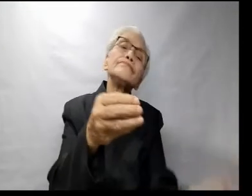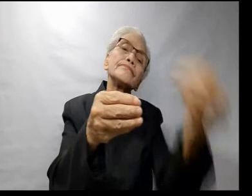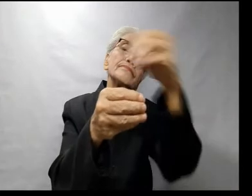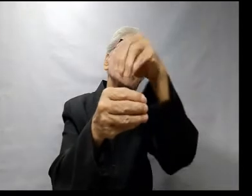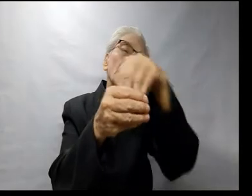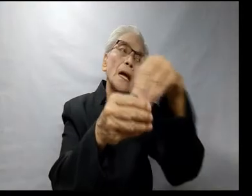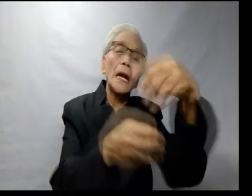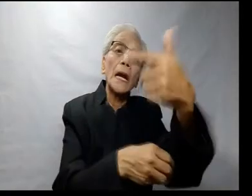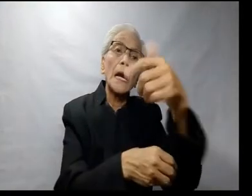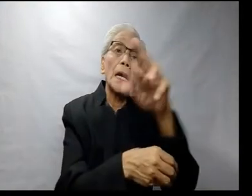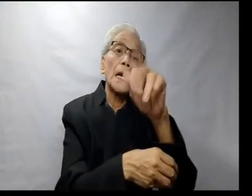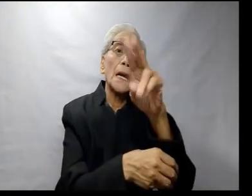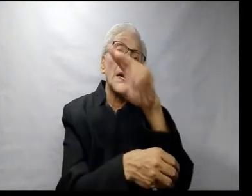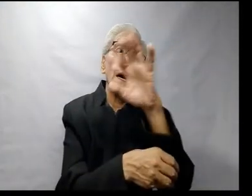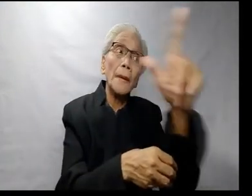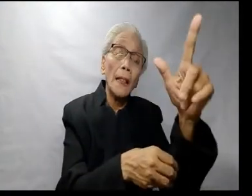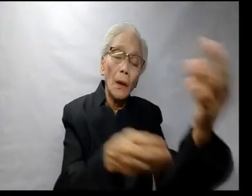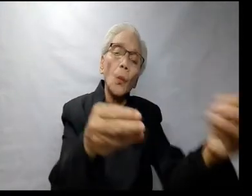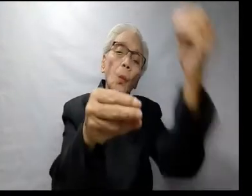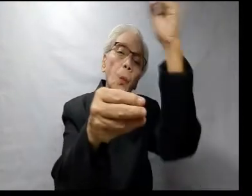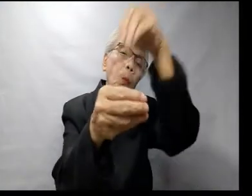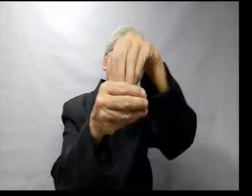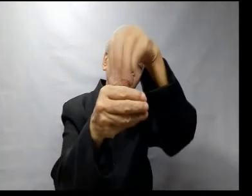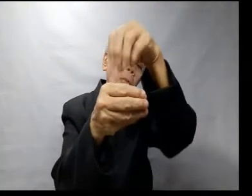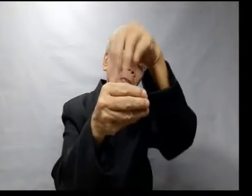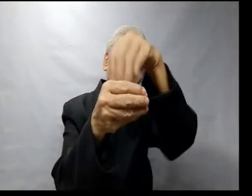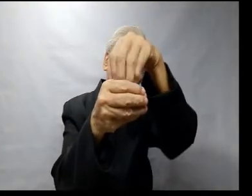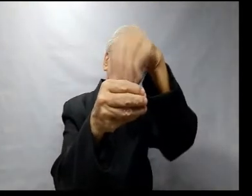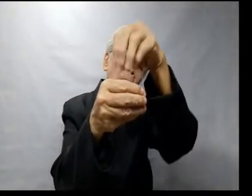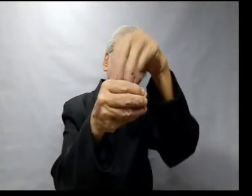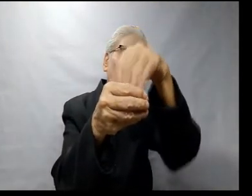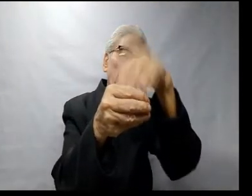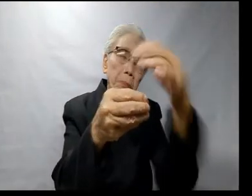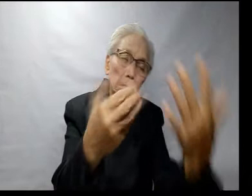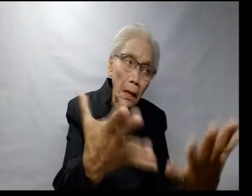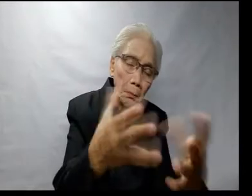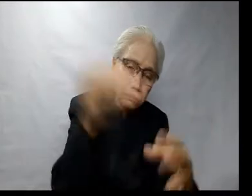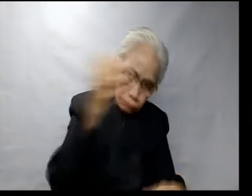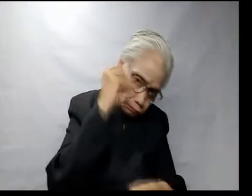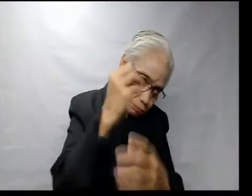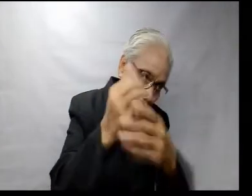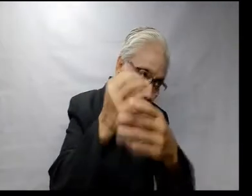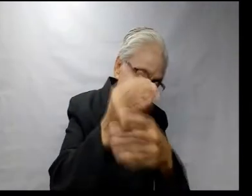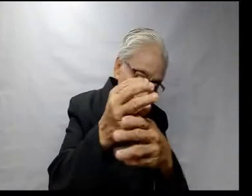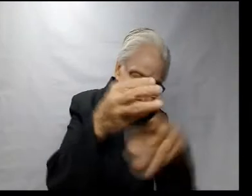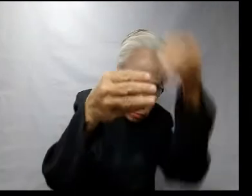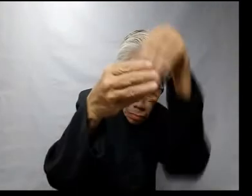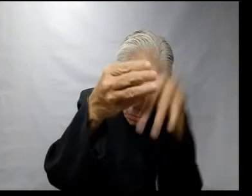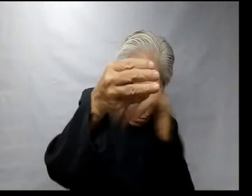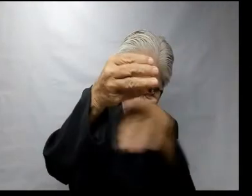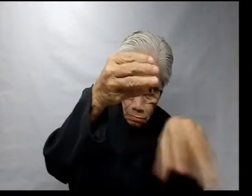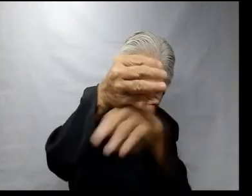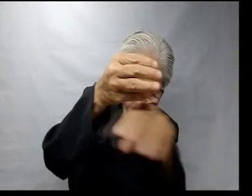he placed gravel in and shook the jar, causing pieces of gravel to work themselves down